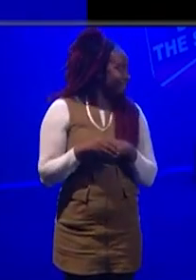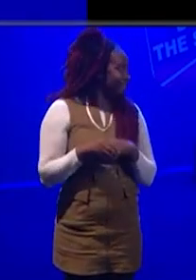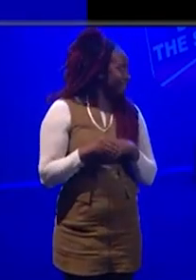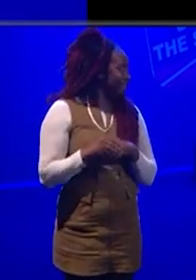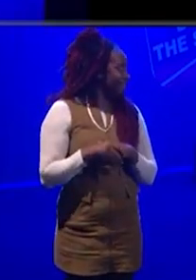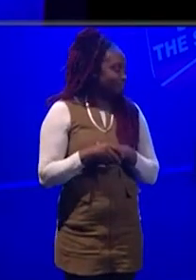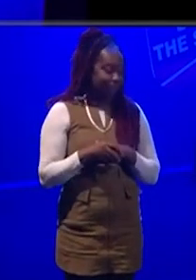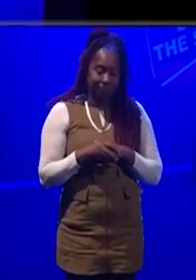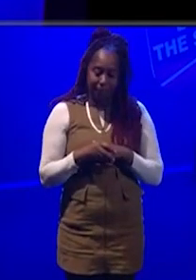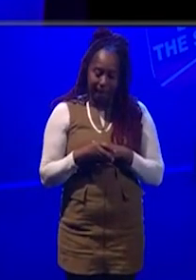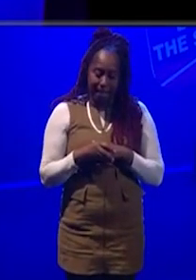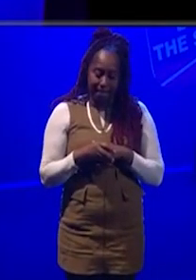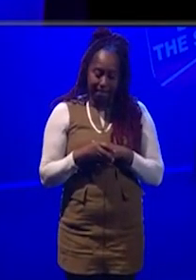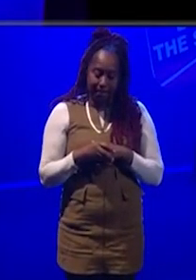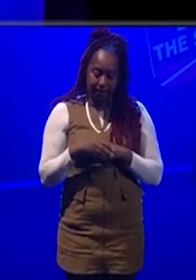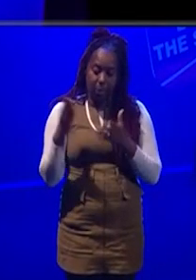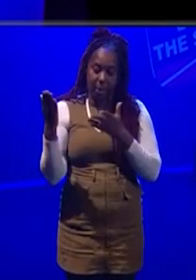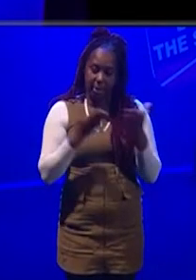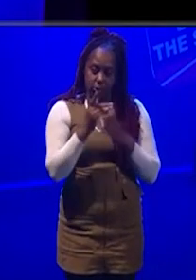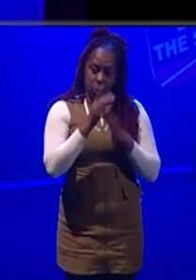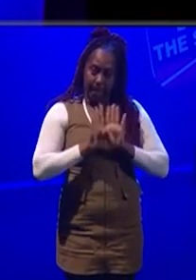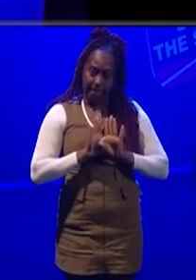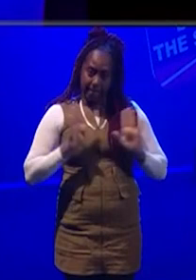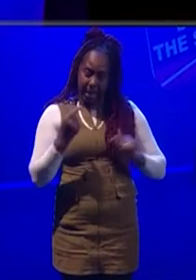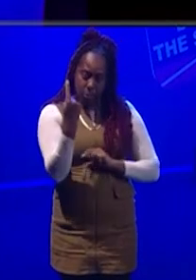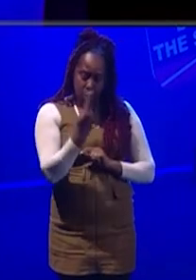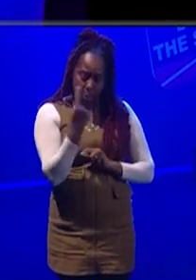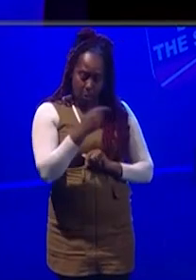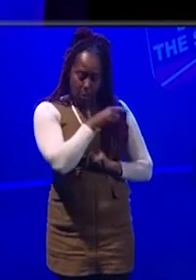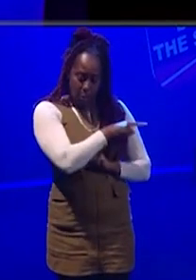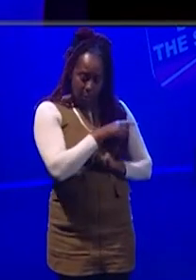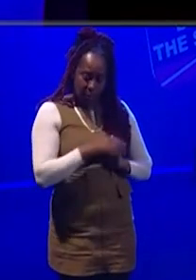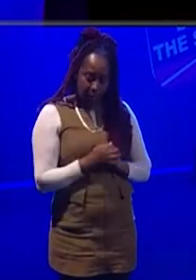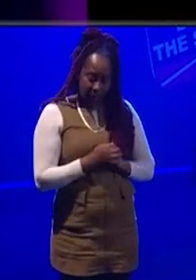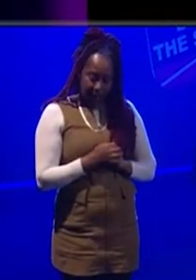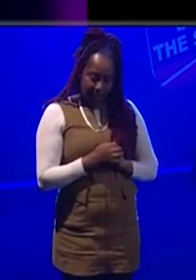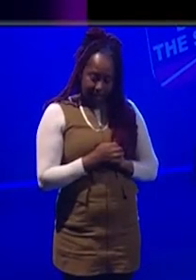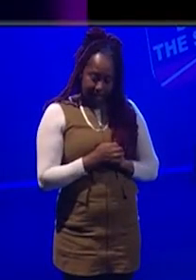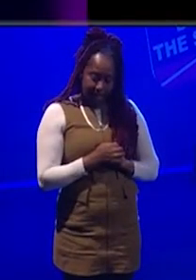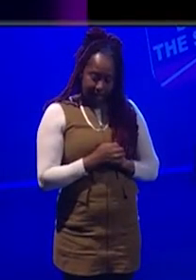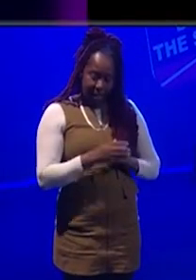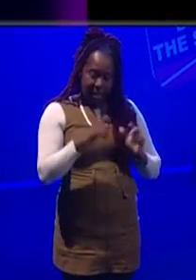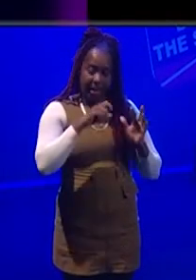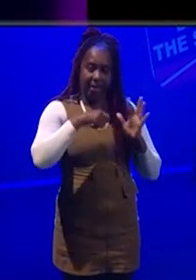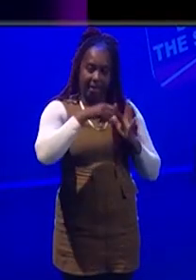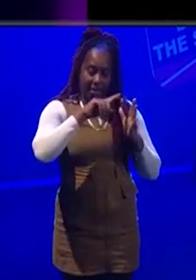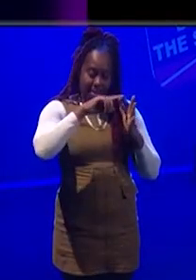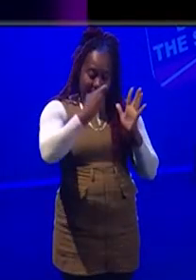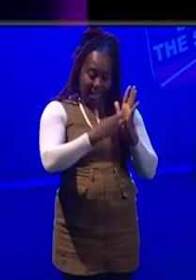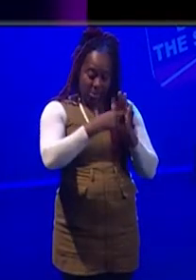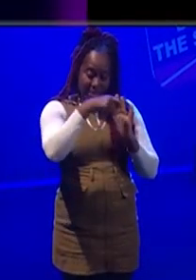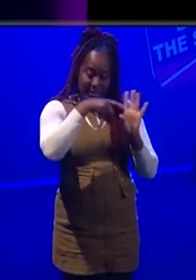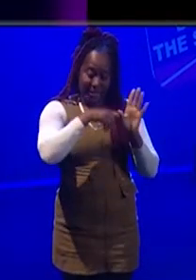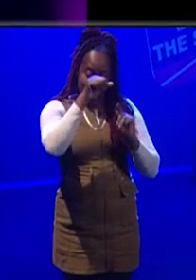That's me. So, to introduce the panel, we have Kelsie Acton, who's an inclusive practice